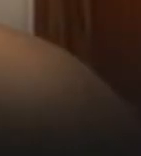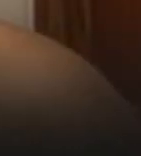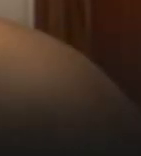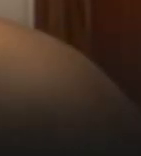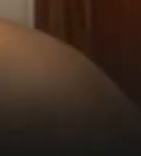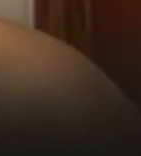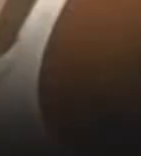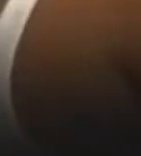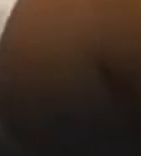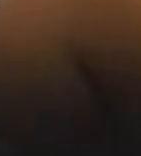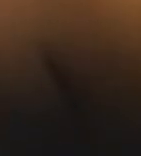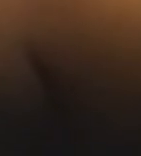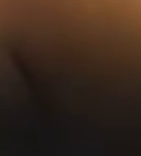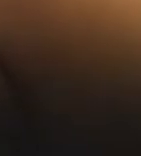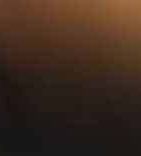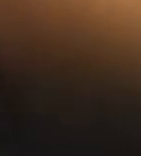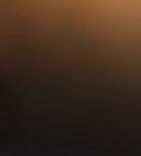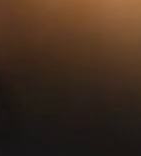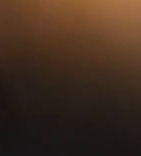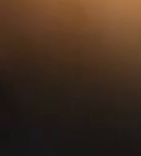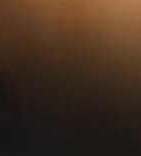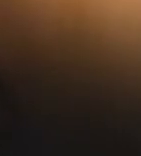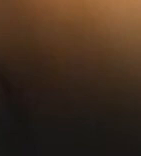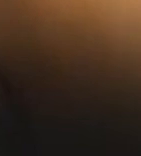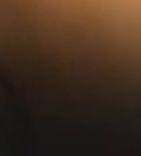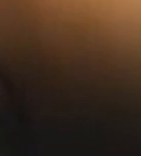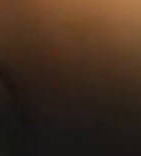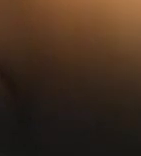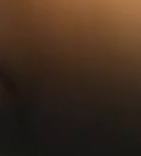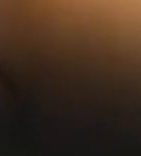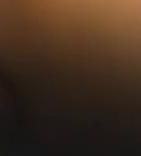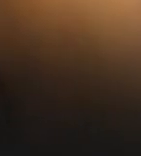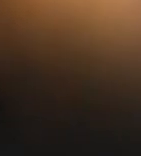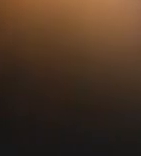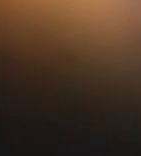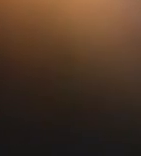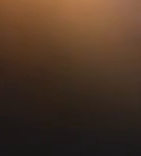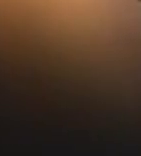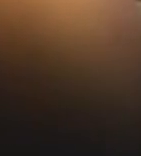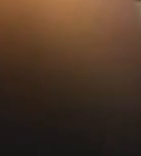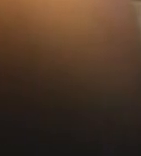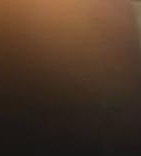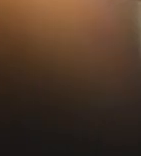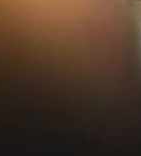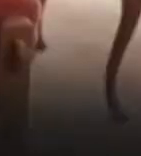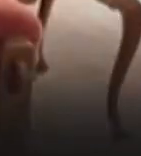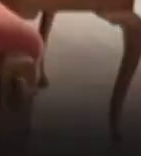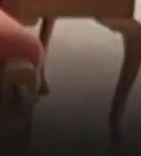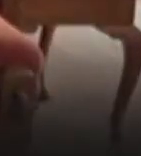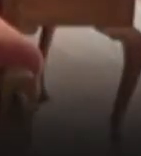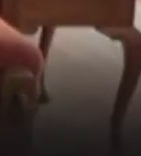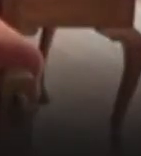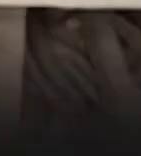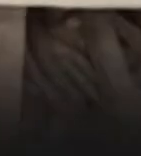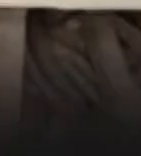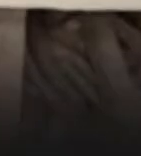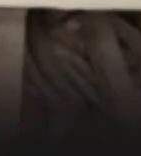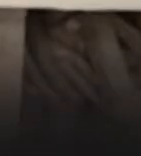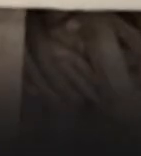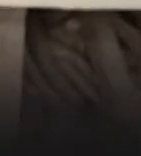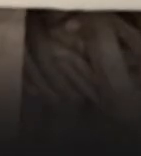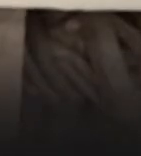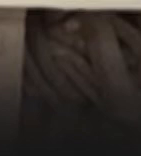Don't you dare insult me, okay? Mama Angel, don't you dare. Me. Oh,